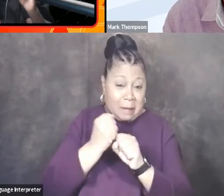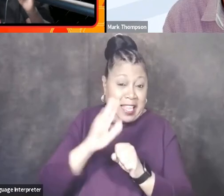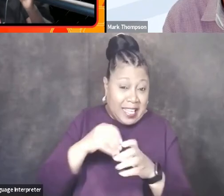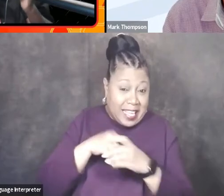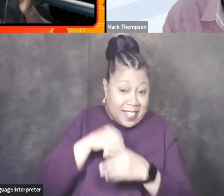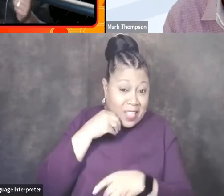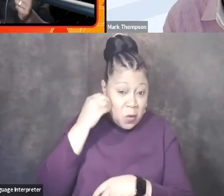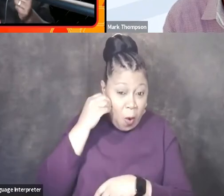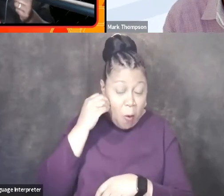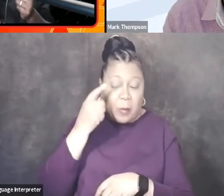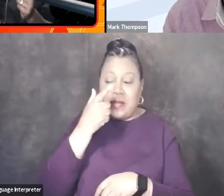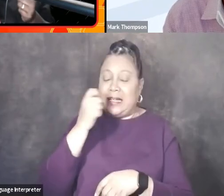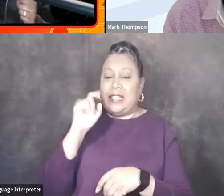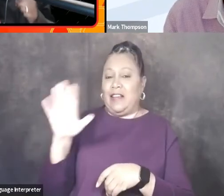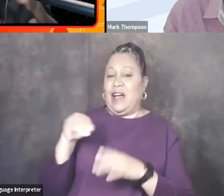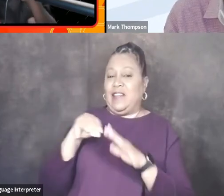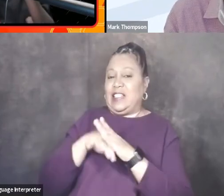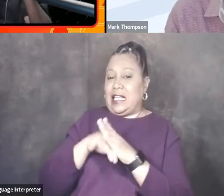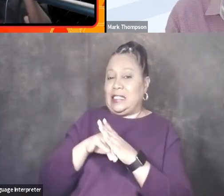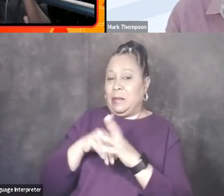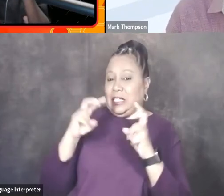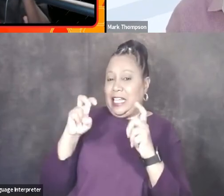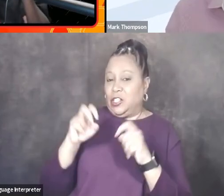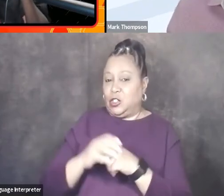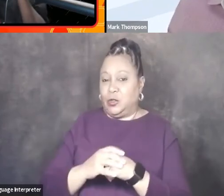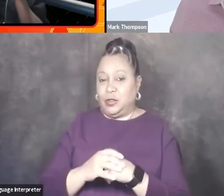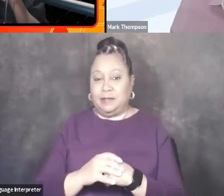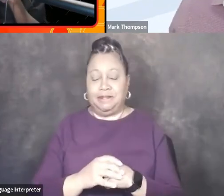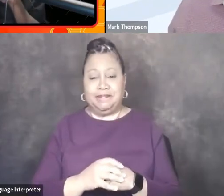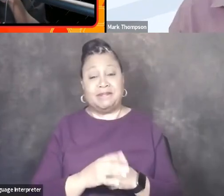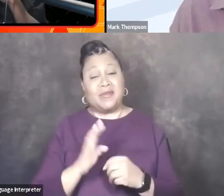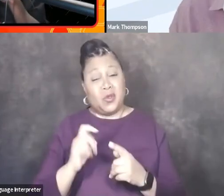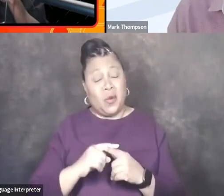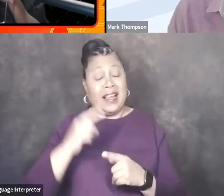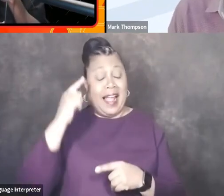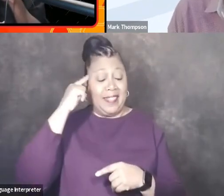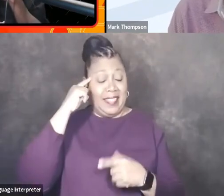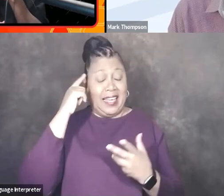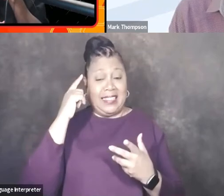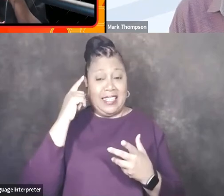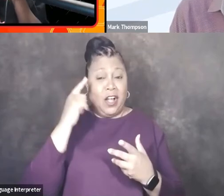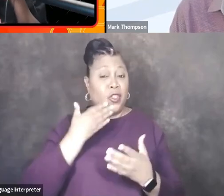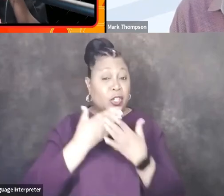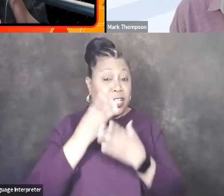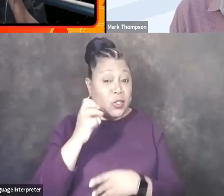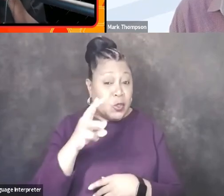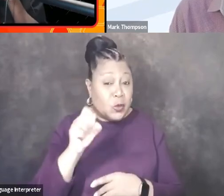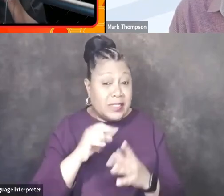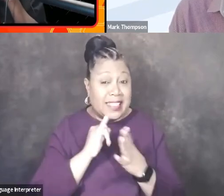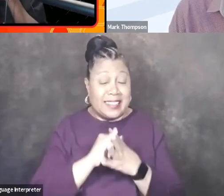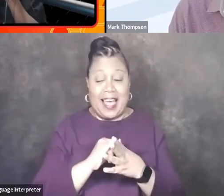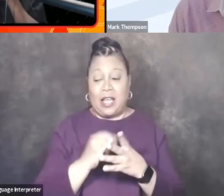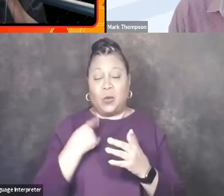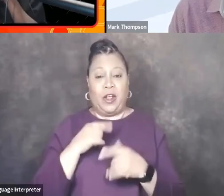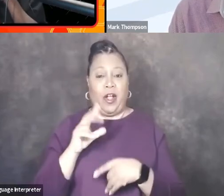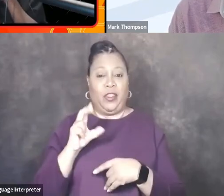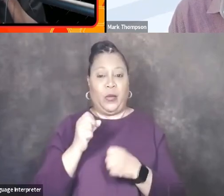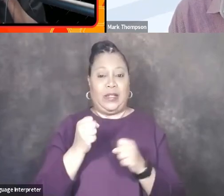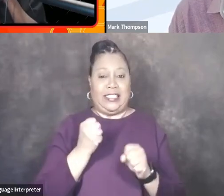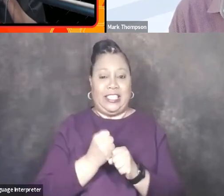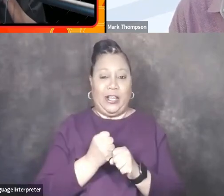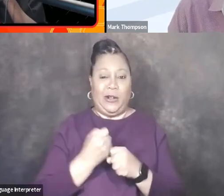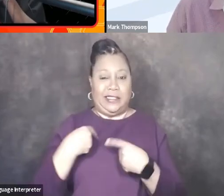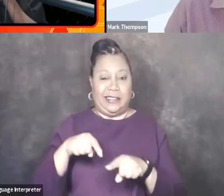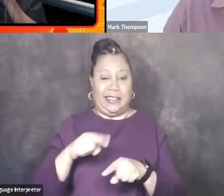house because of accessibility issues? well, I think the good news is that we're 30 years